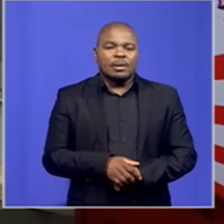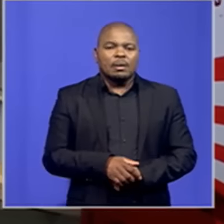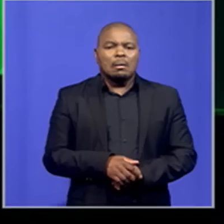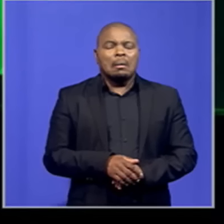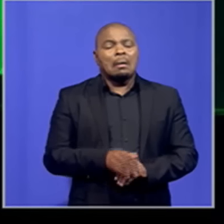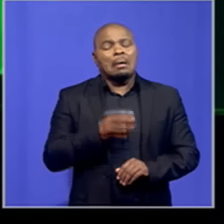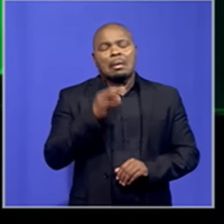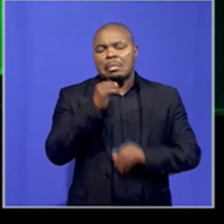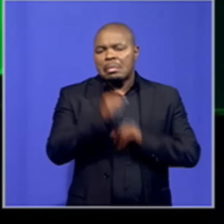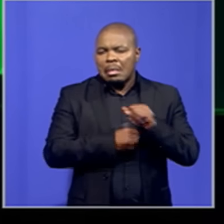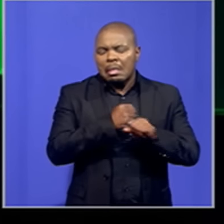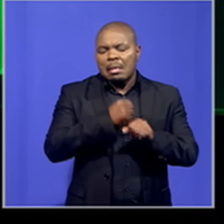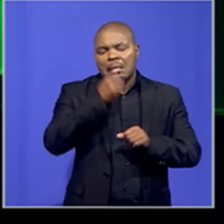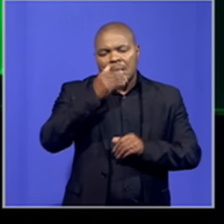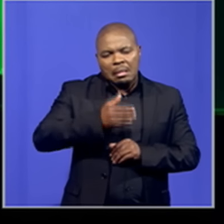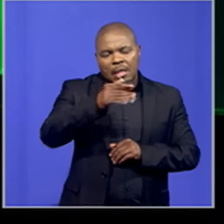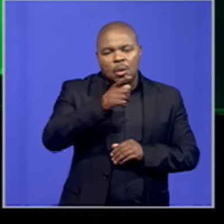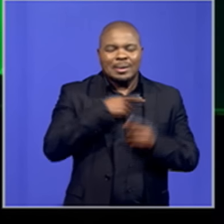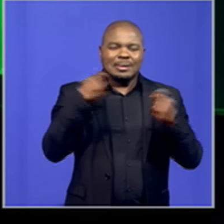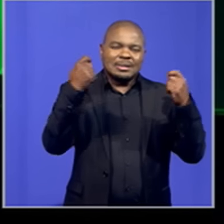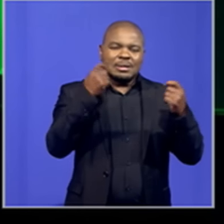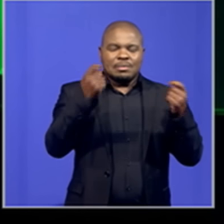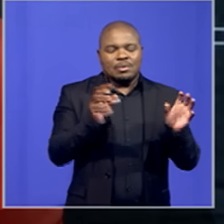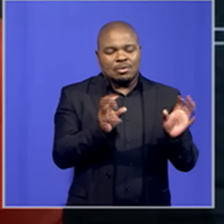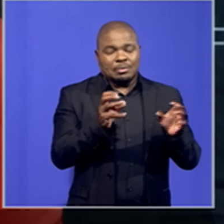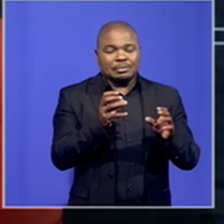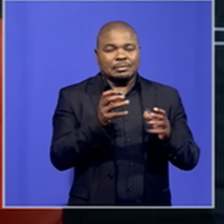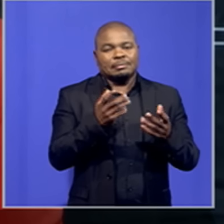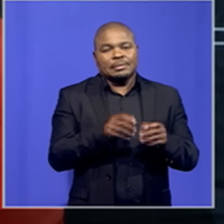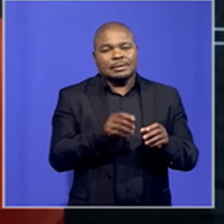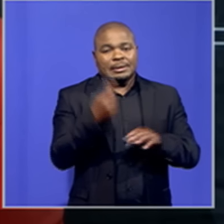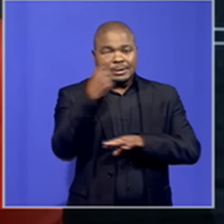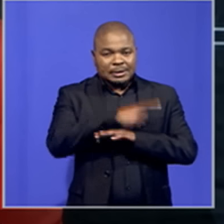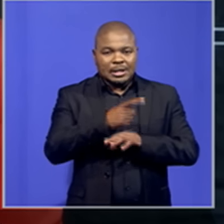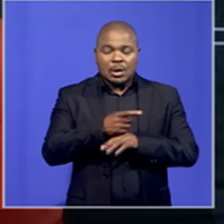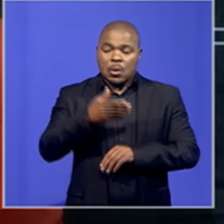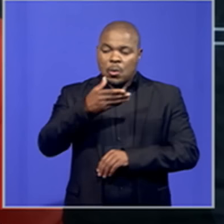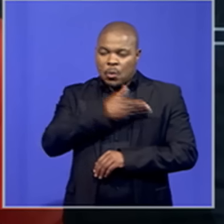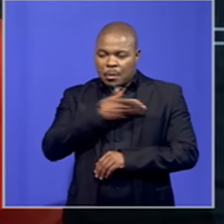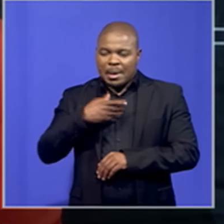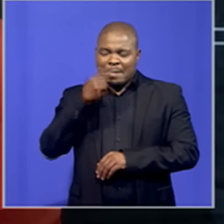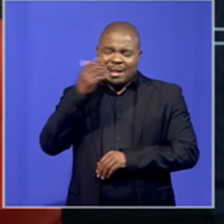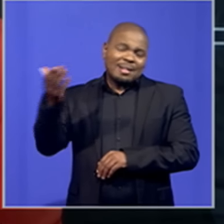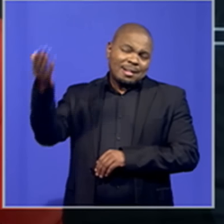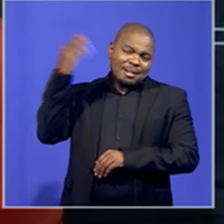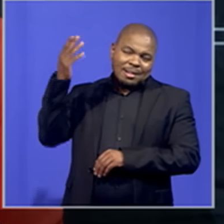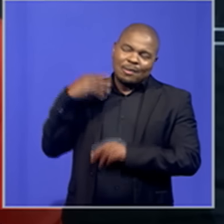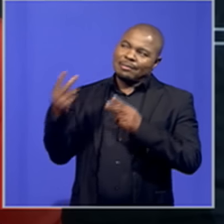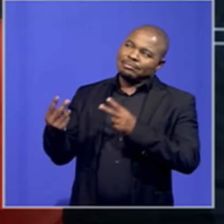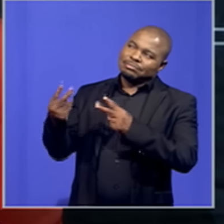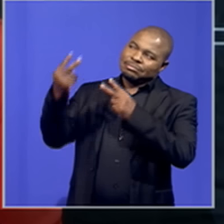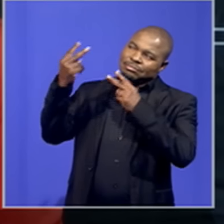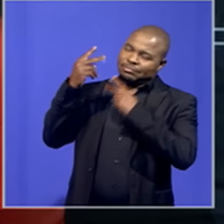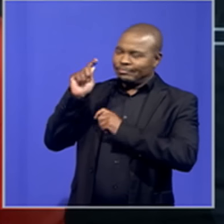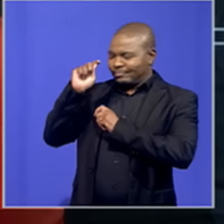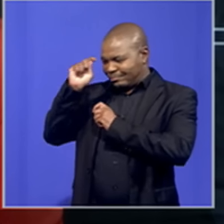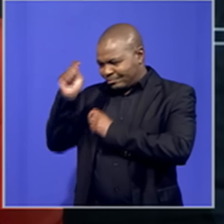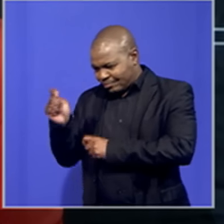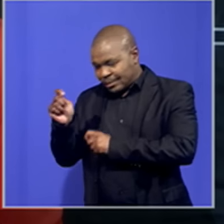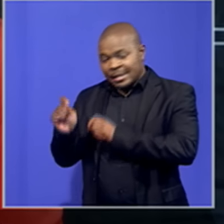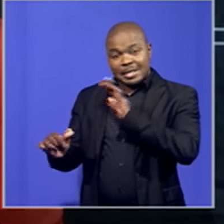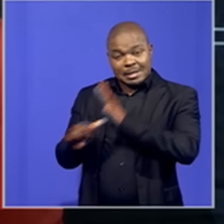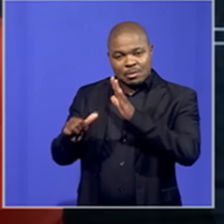every year, mainly to pay homage to the men and women who have come before us. It's very, very important that we